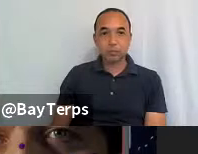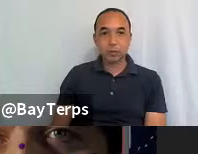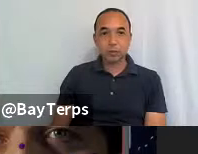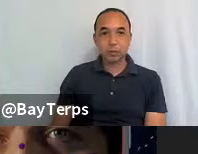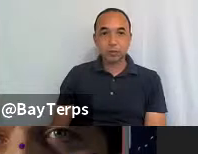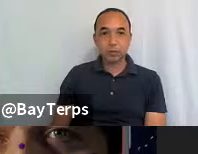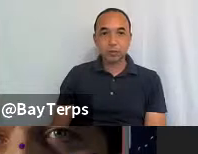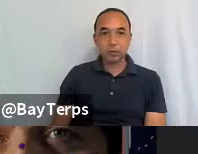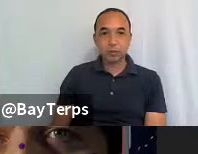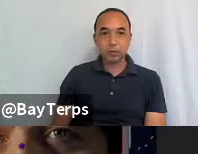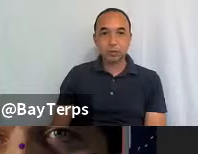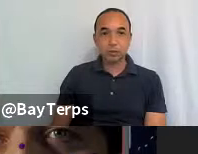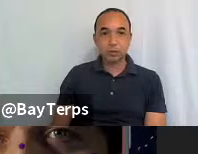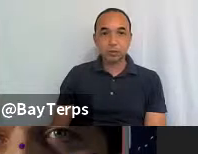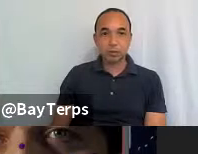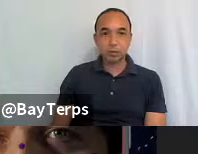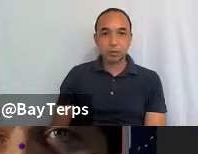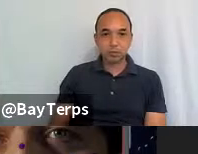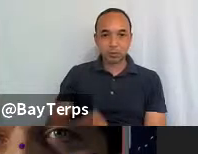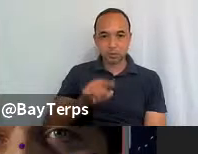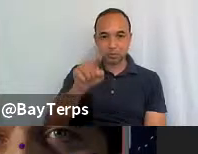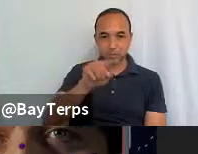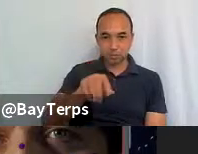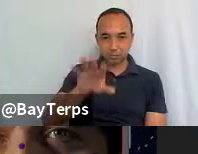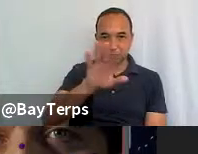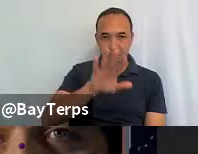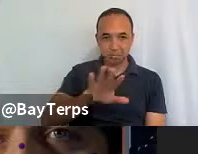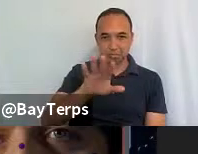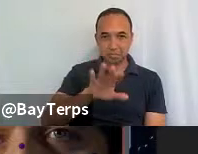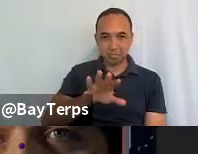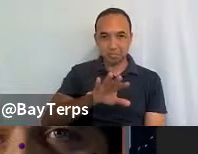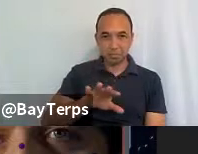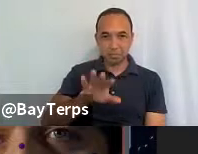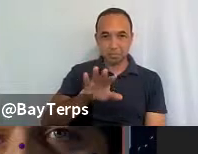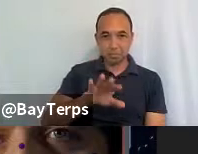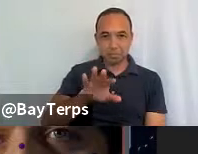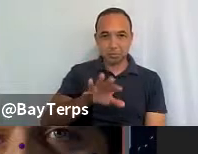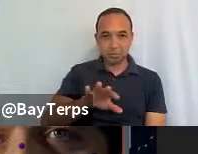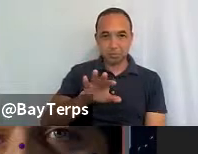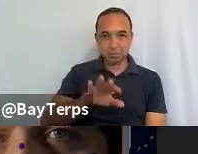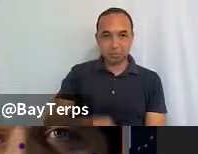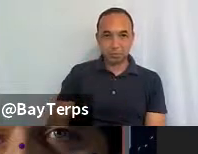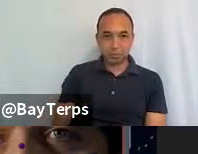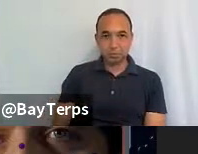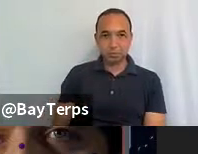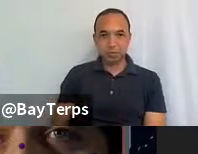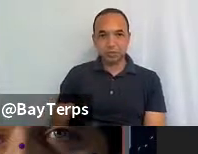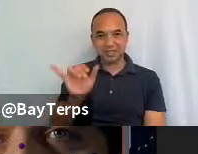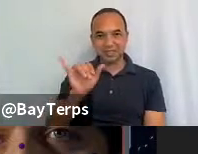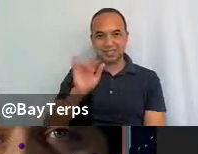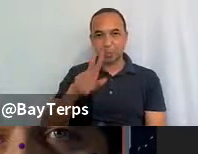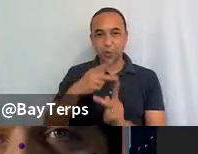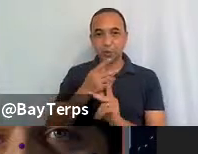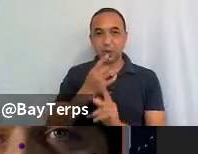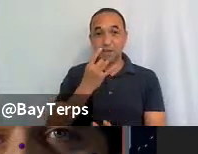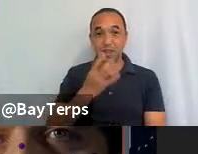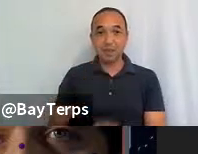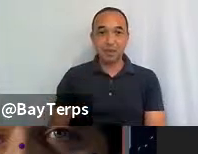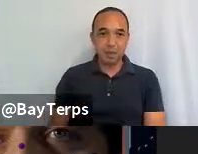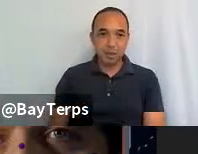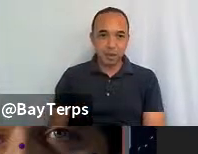And for this one, I want this area. The lighting is similar.